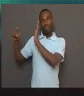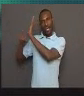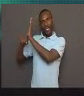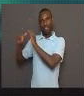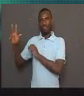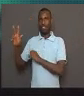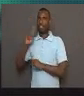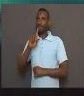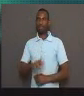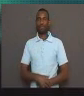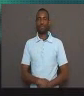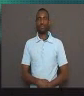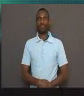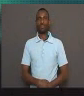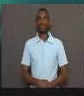negative 3.